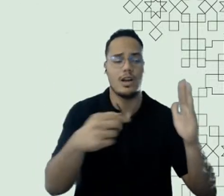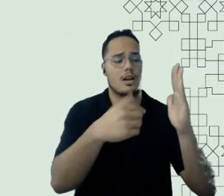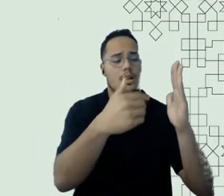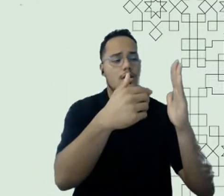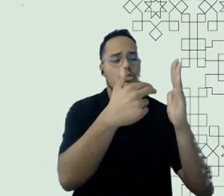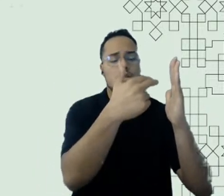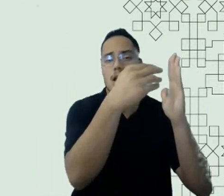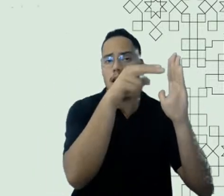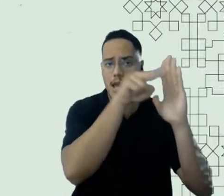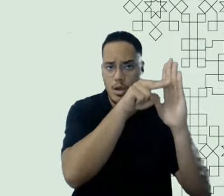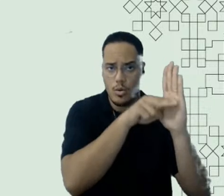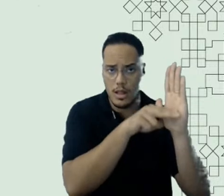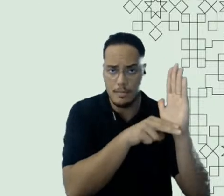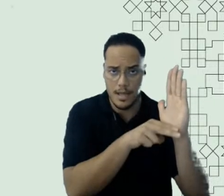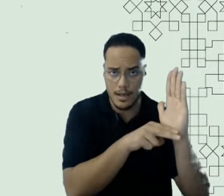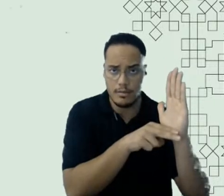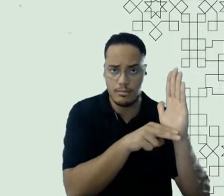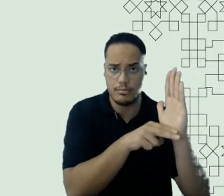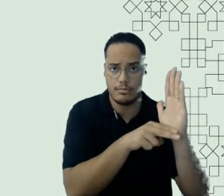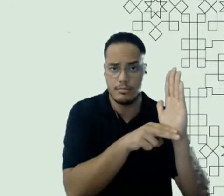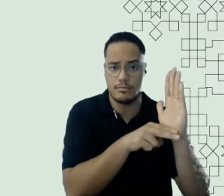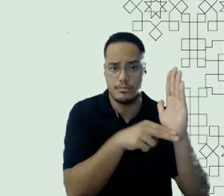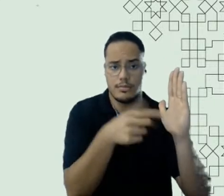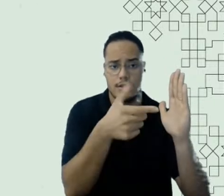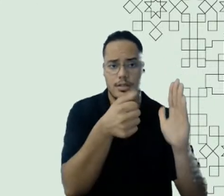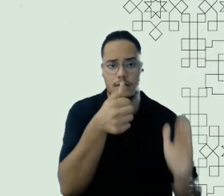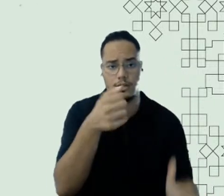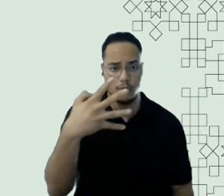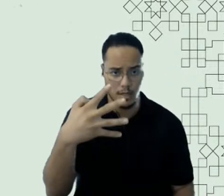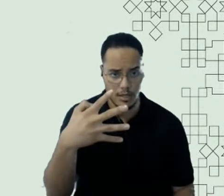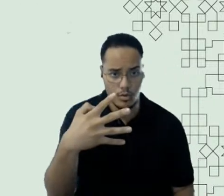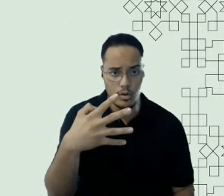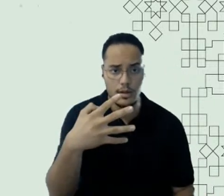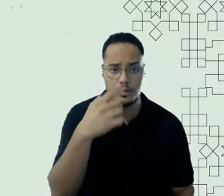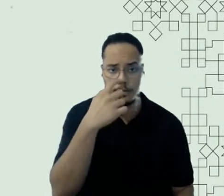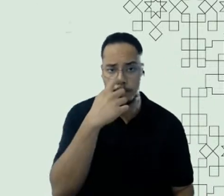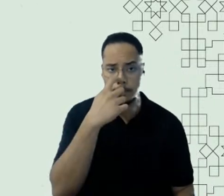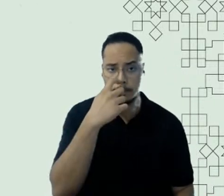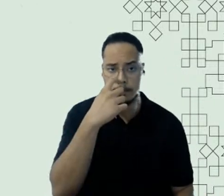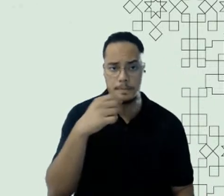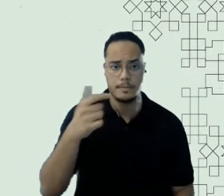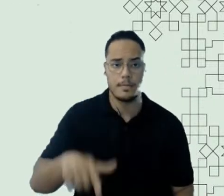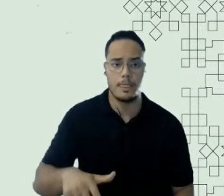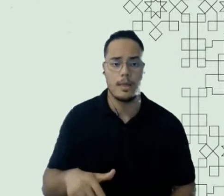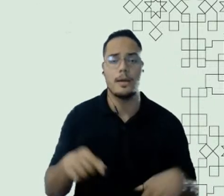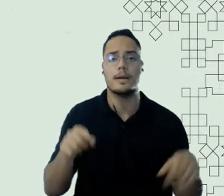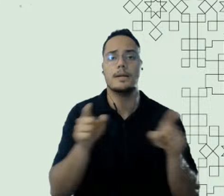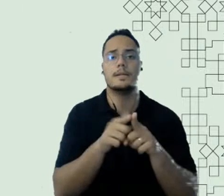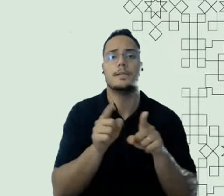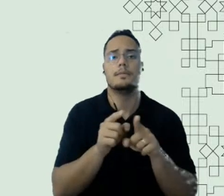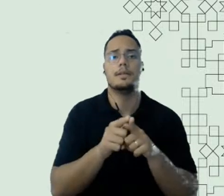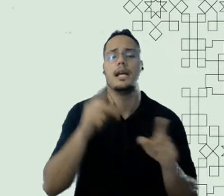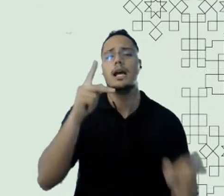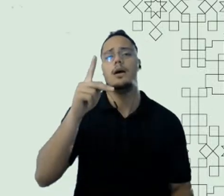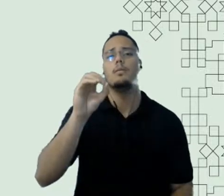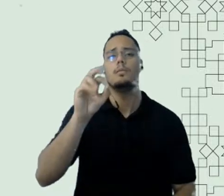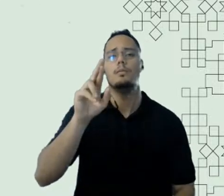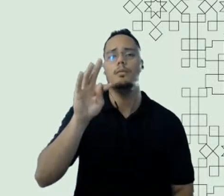clearance. You have also regulation on portability that try to answer the issue that